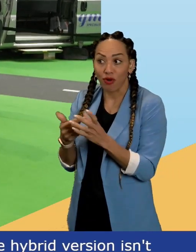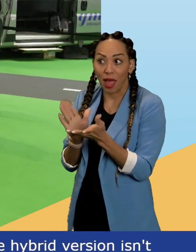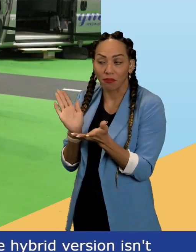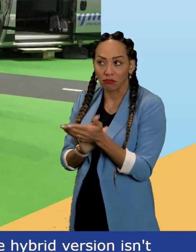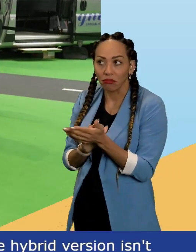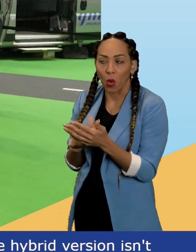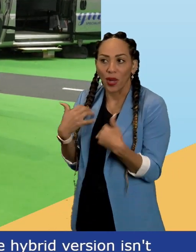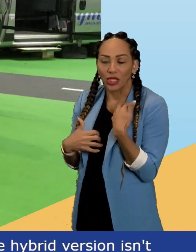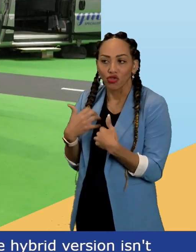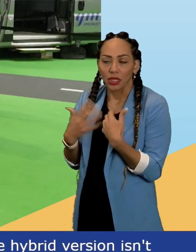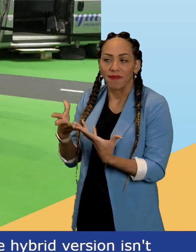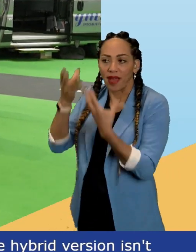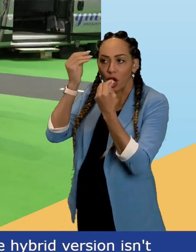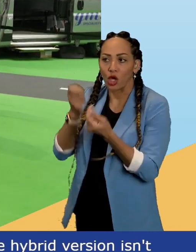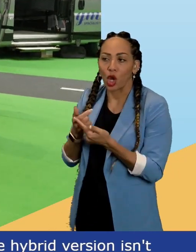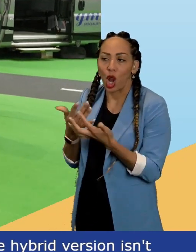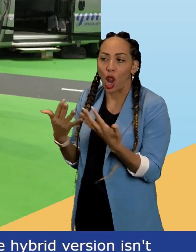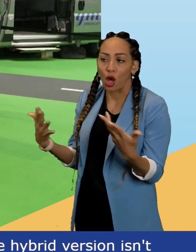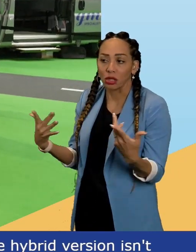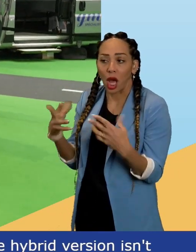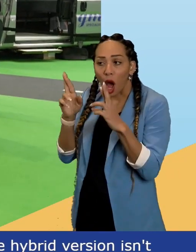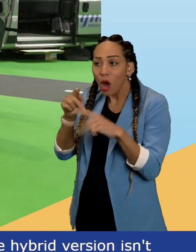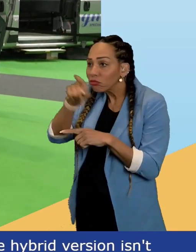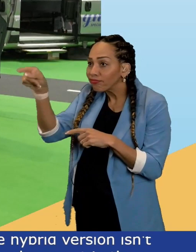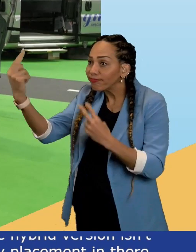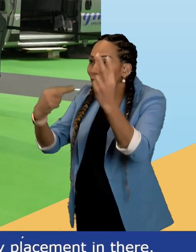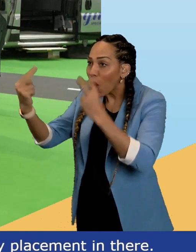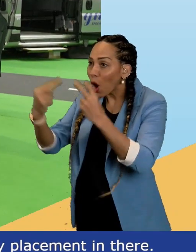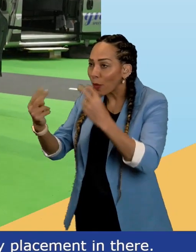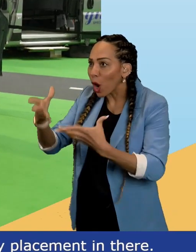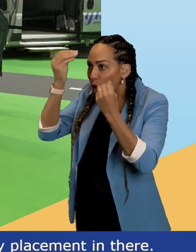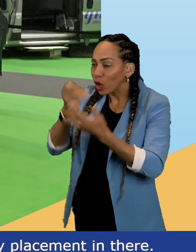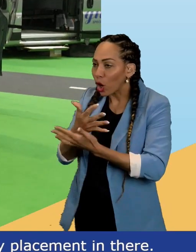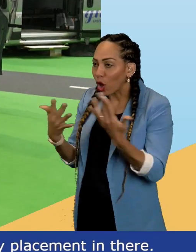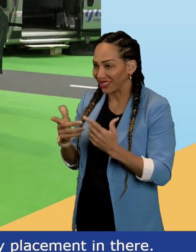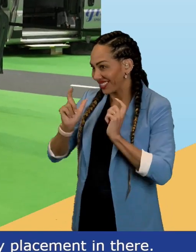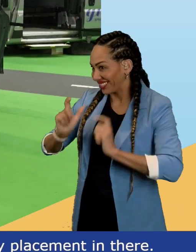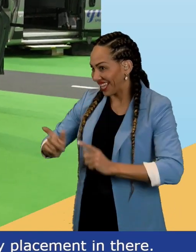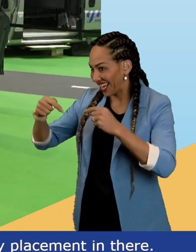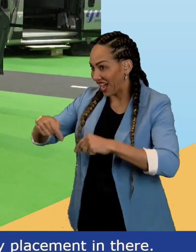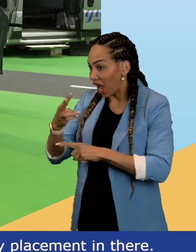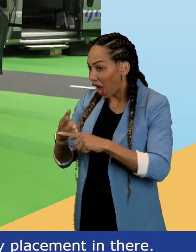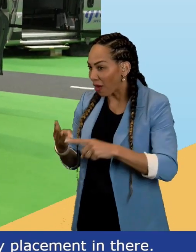learned a lot. I hope that our viewers at home have learned a lot. And please stay with us, because at 3:30, we're going to